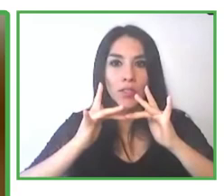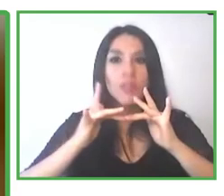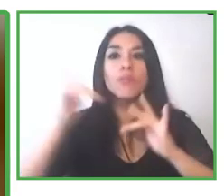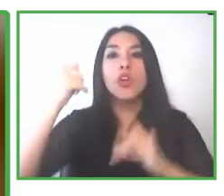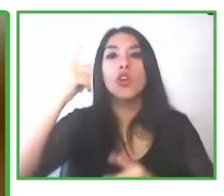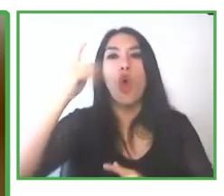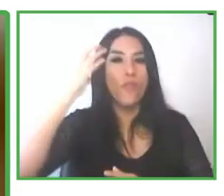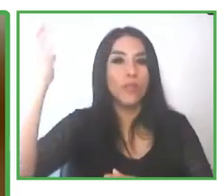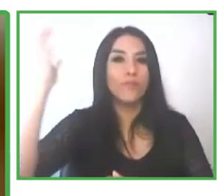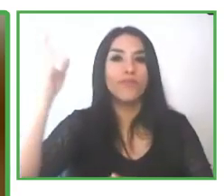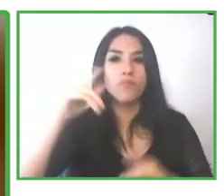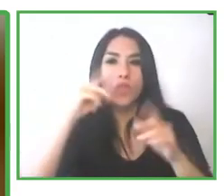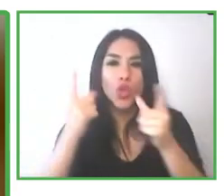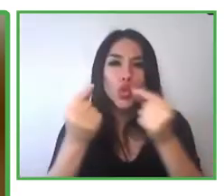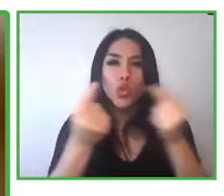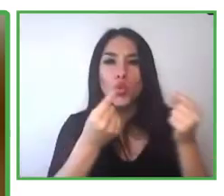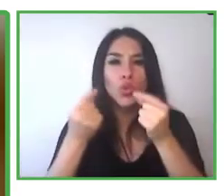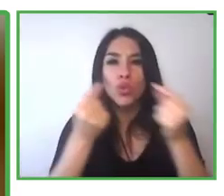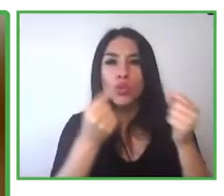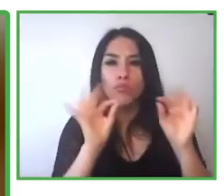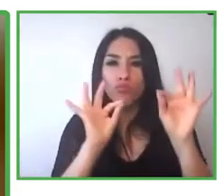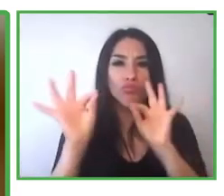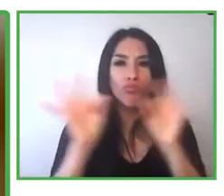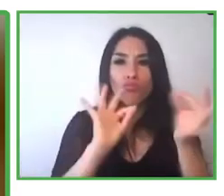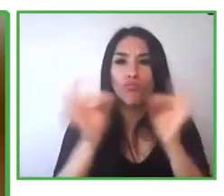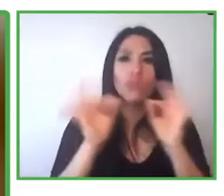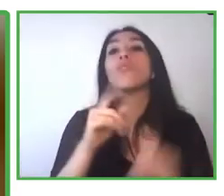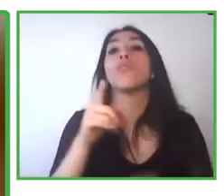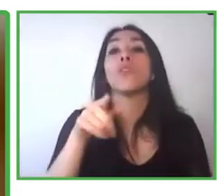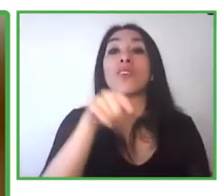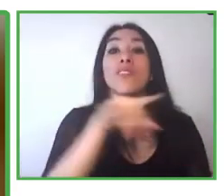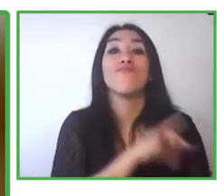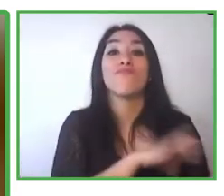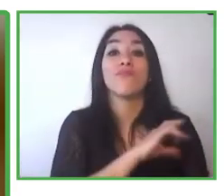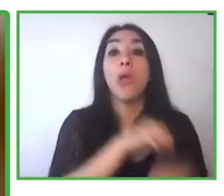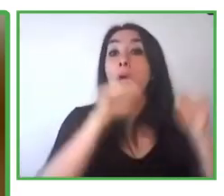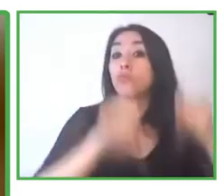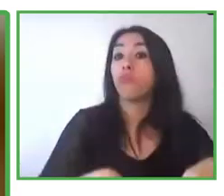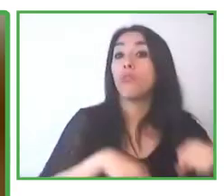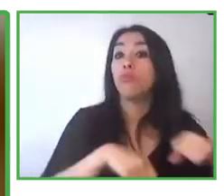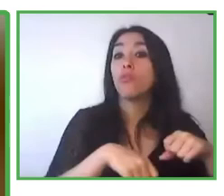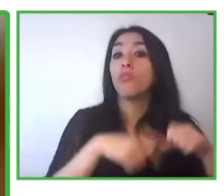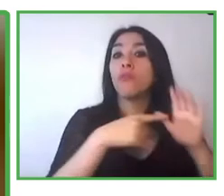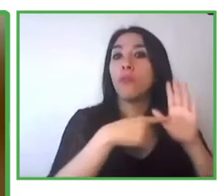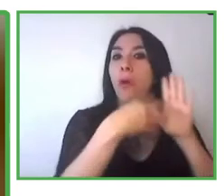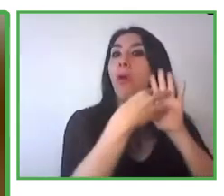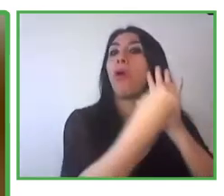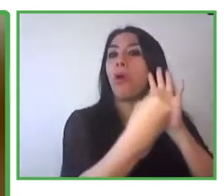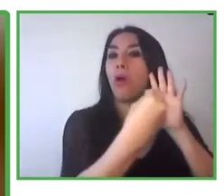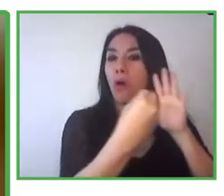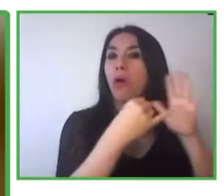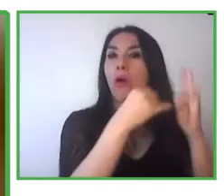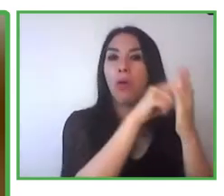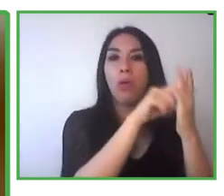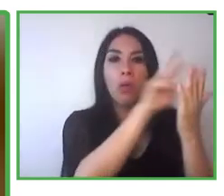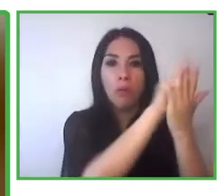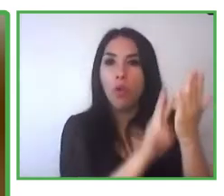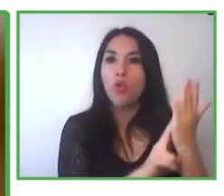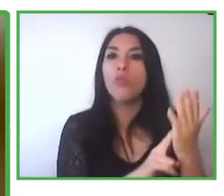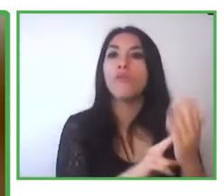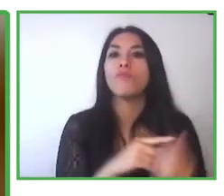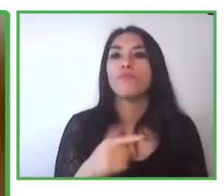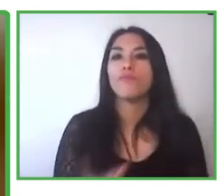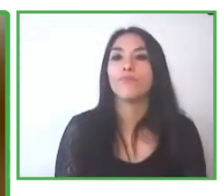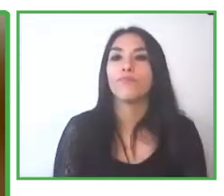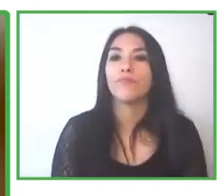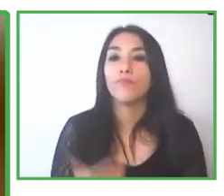of the INRPAC team will have access to material documents. They will be able to upload the designs if they decide to do